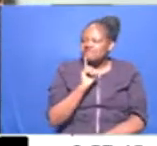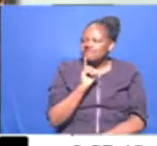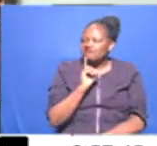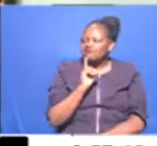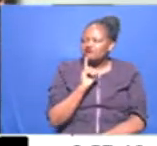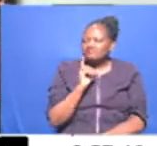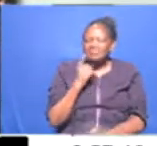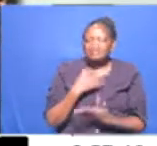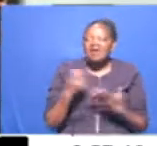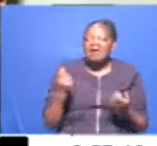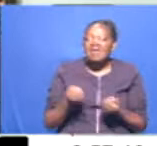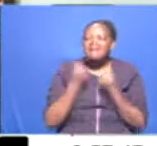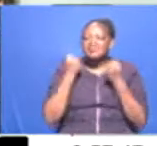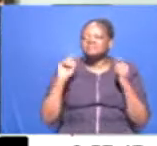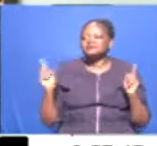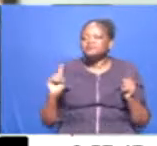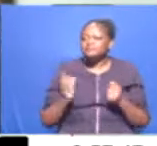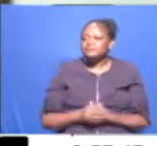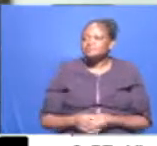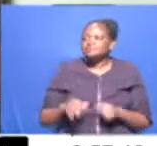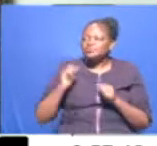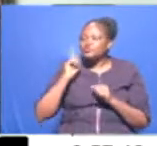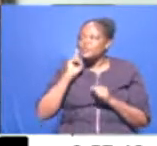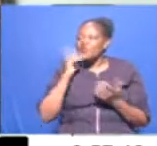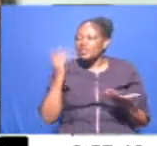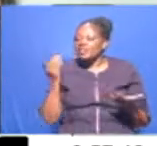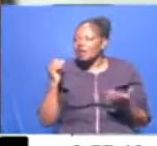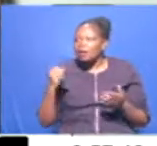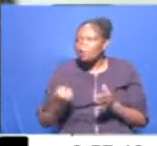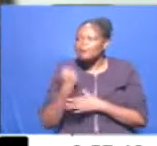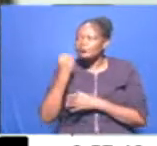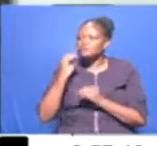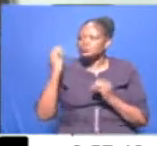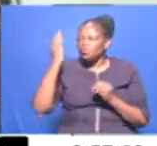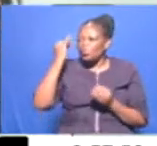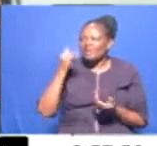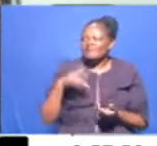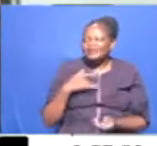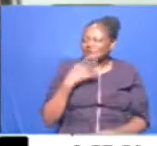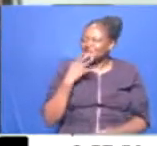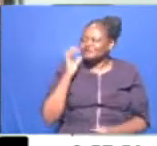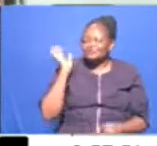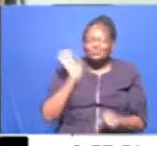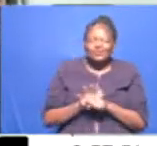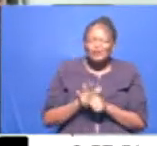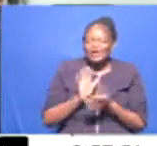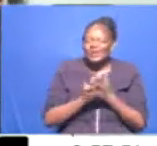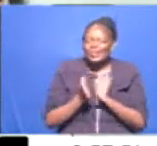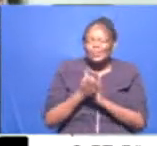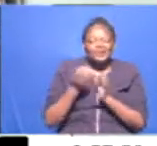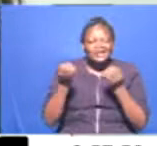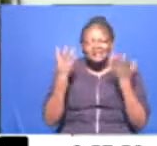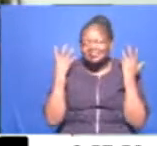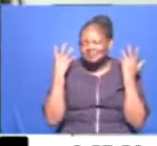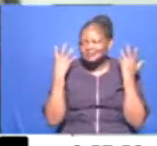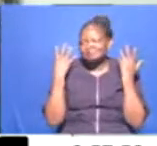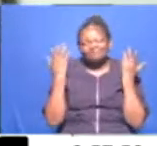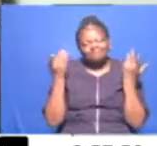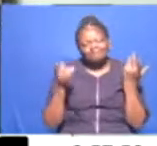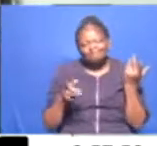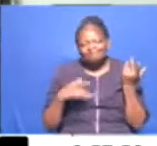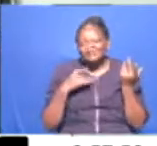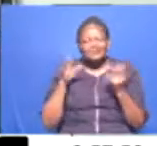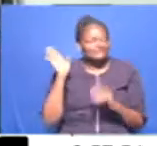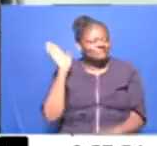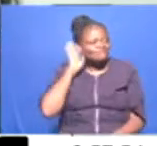Things will not just work out. We could find tomorrow they didn't wake up. Why? Because they felt it was too much. Nobody was understanding them. So just practice listening.